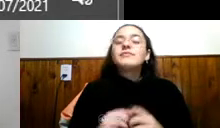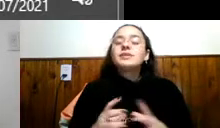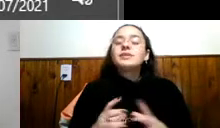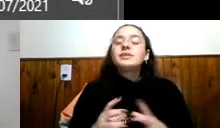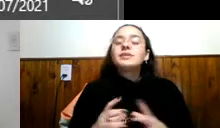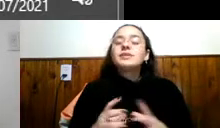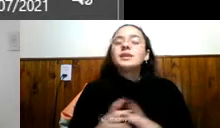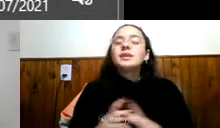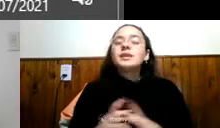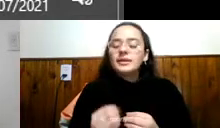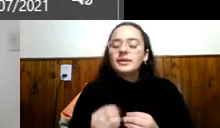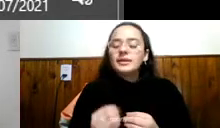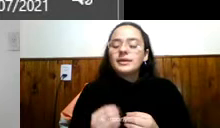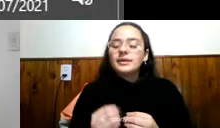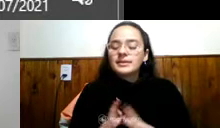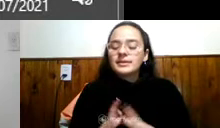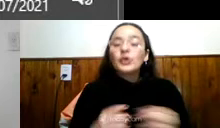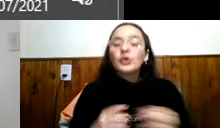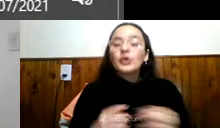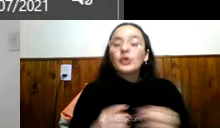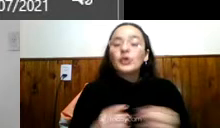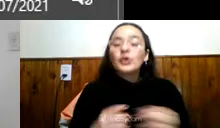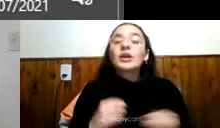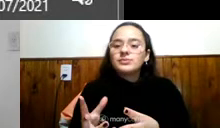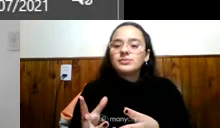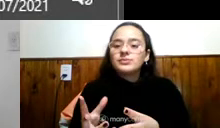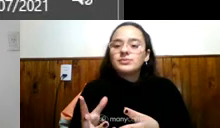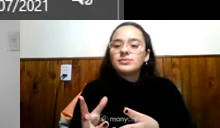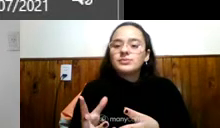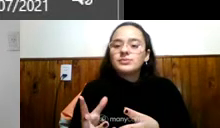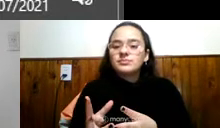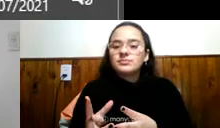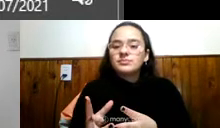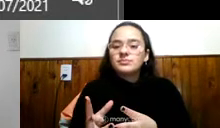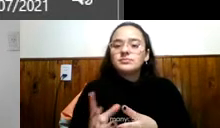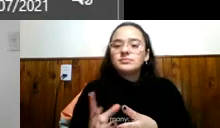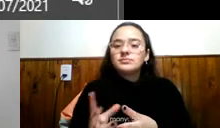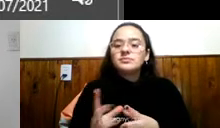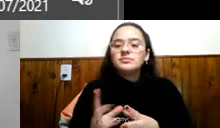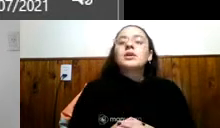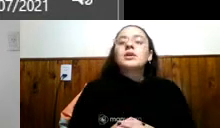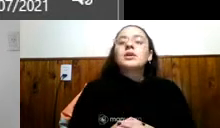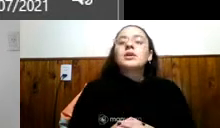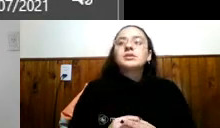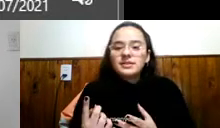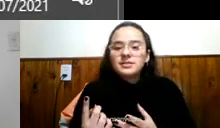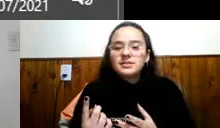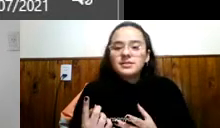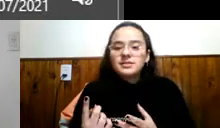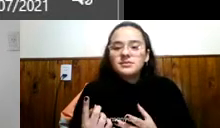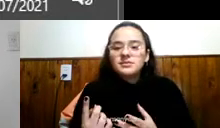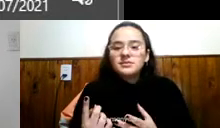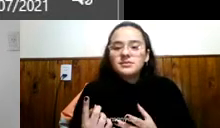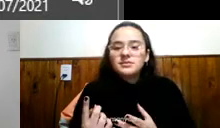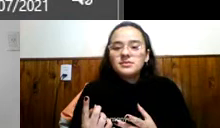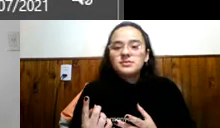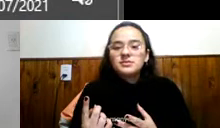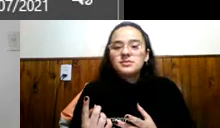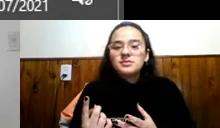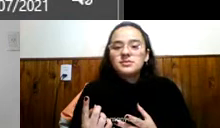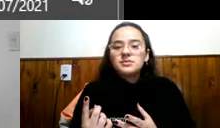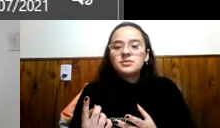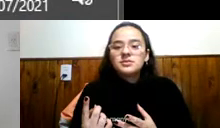another organization, because if you have some material who has